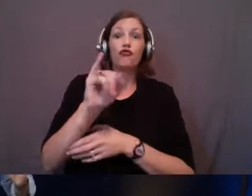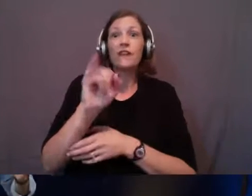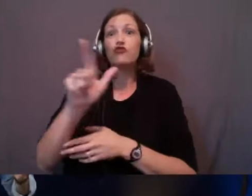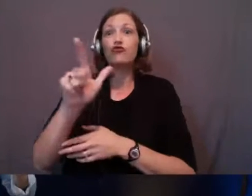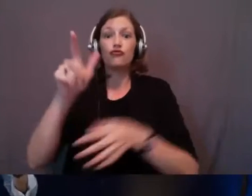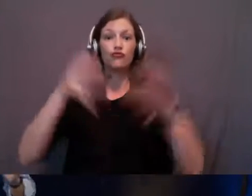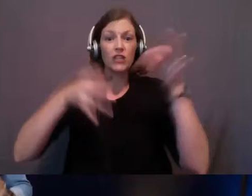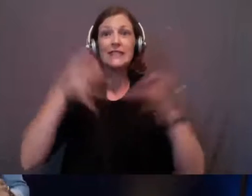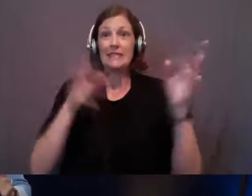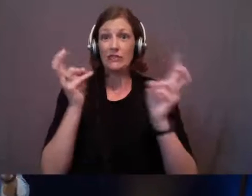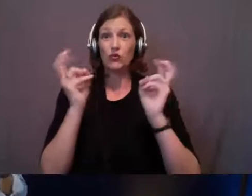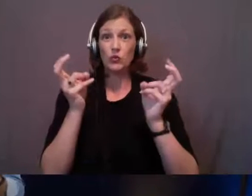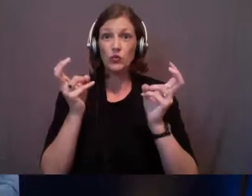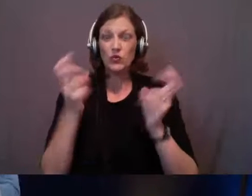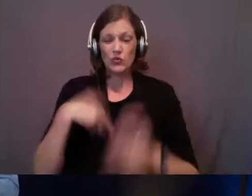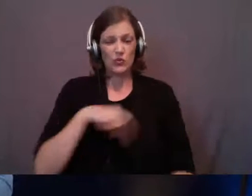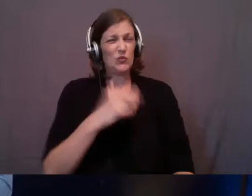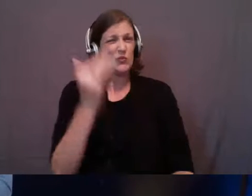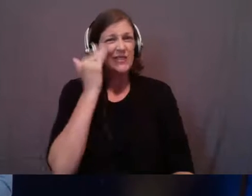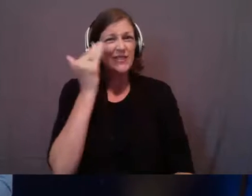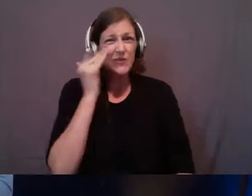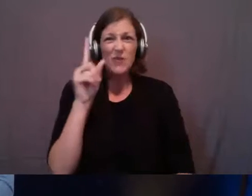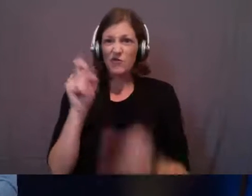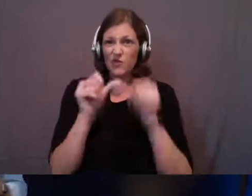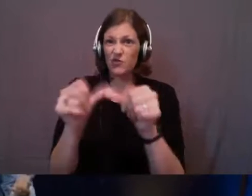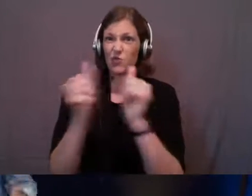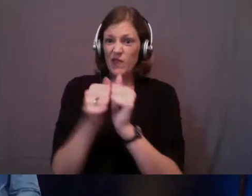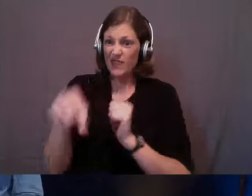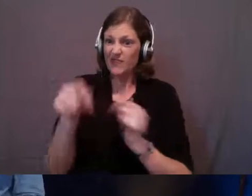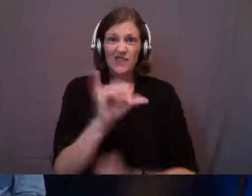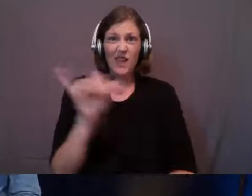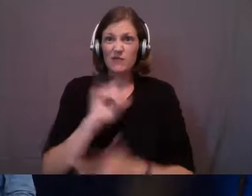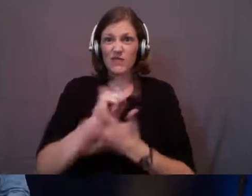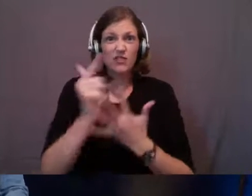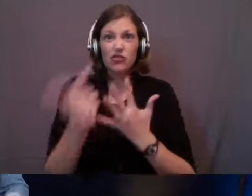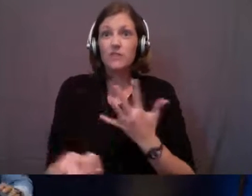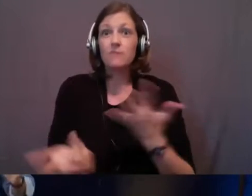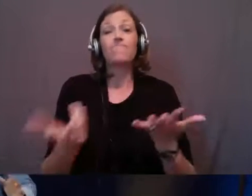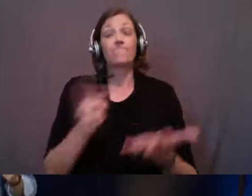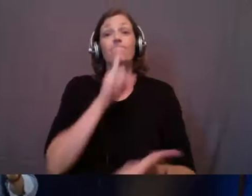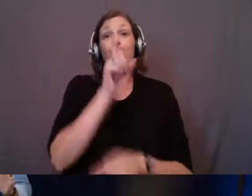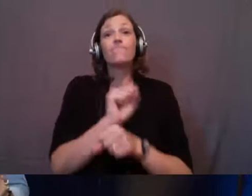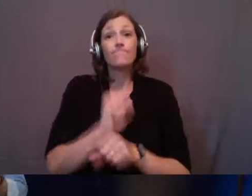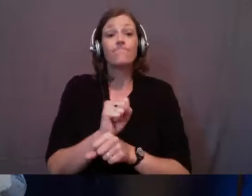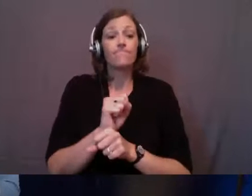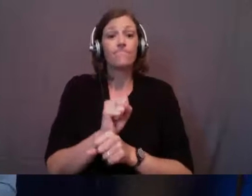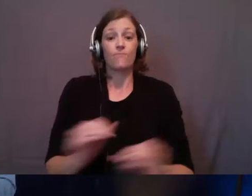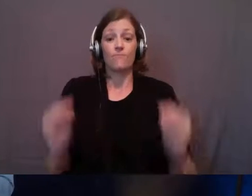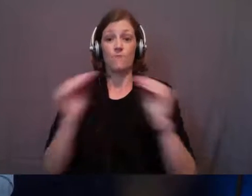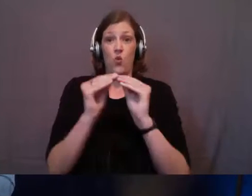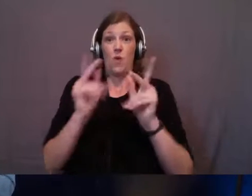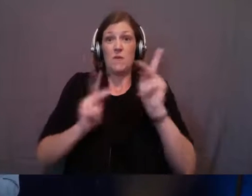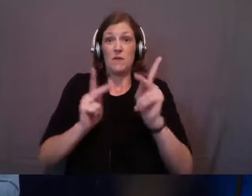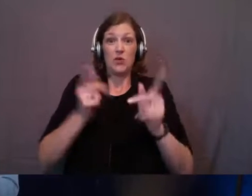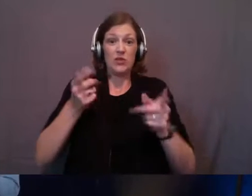country, and we just knew that we had to continue with the series. I mean, the truth is that more people are dealing